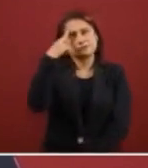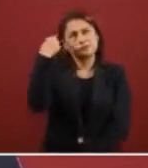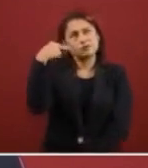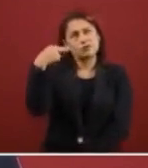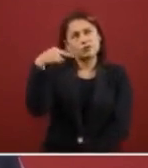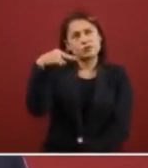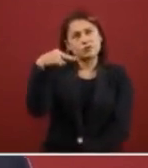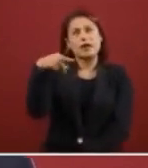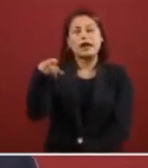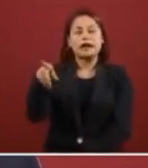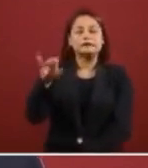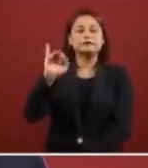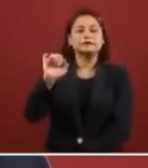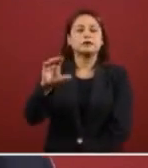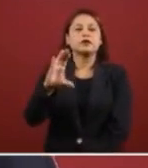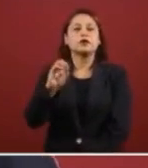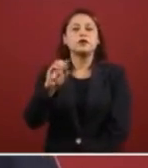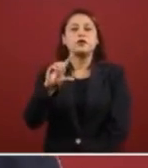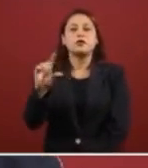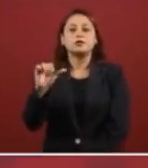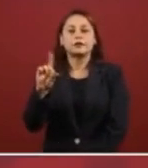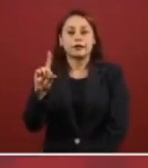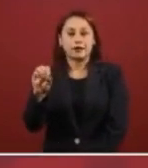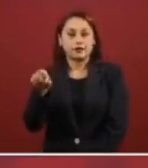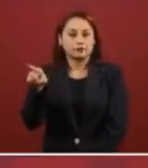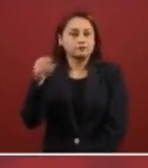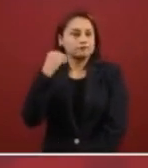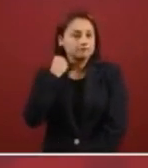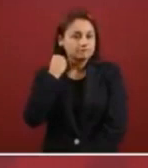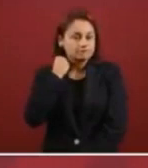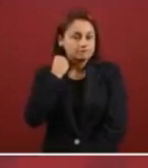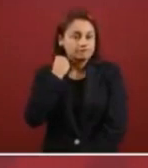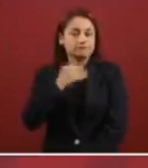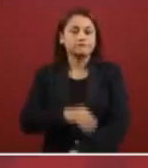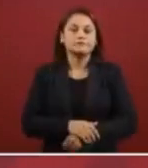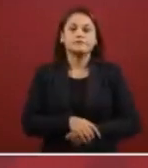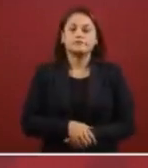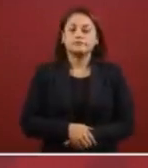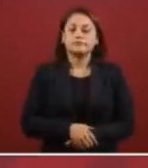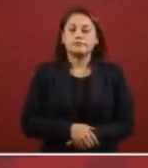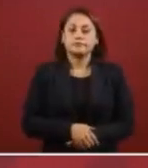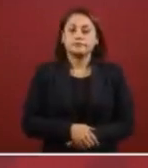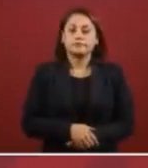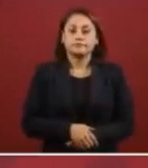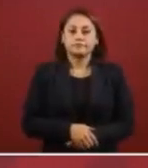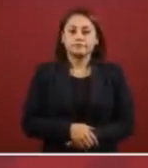I can't remember his name, El Collado. Y en el caso de, and in the case of